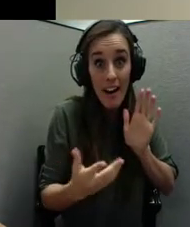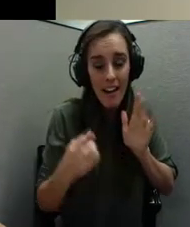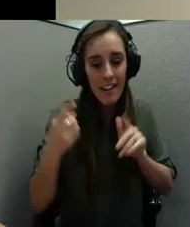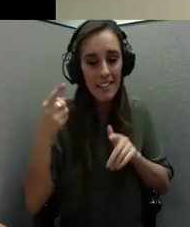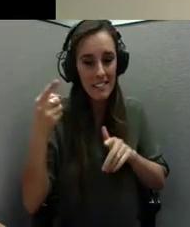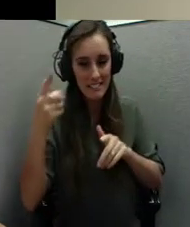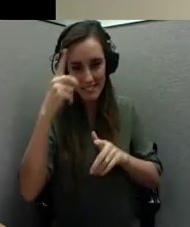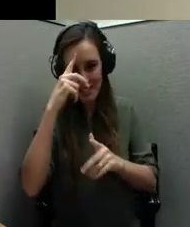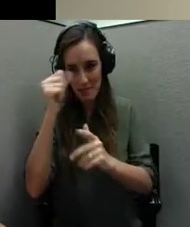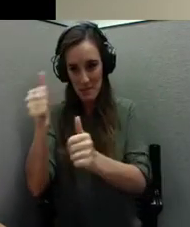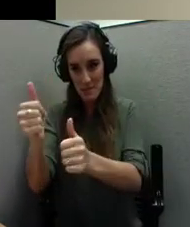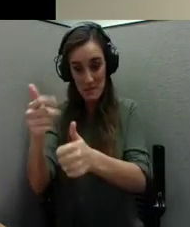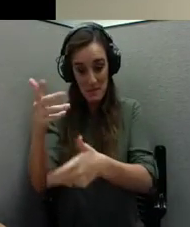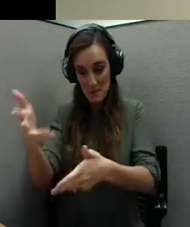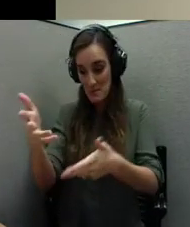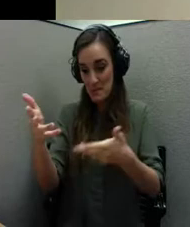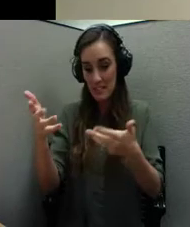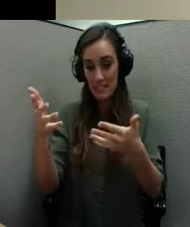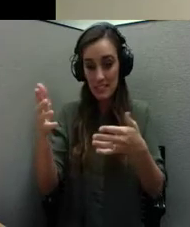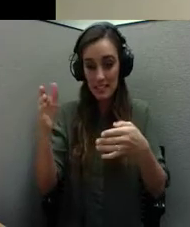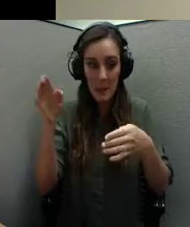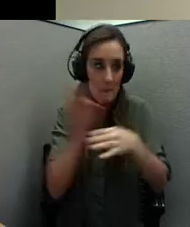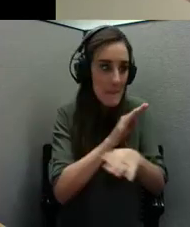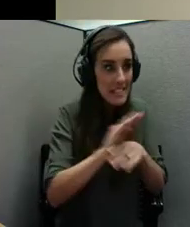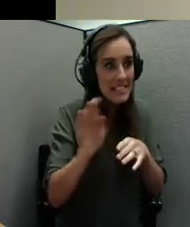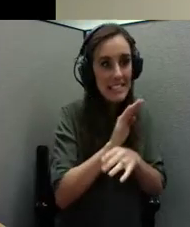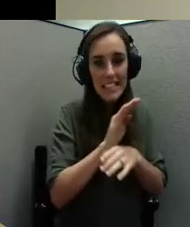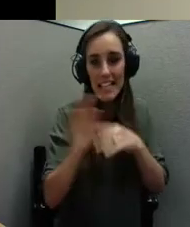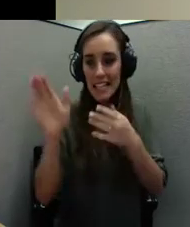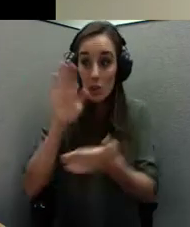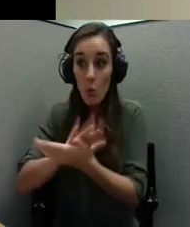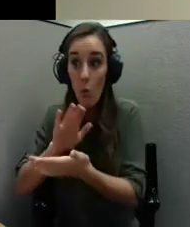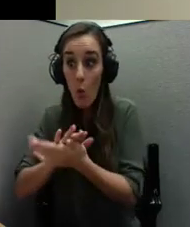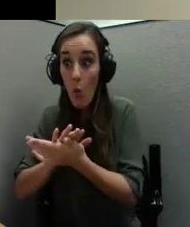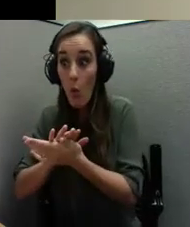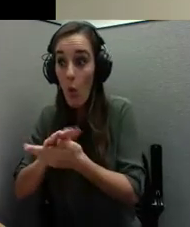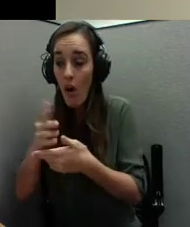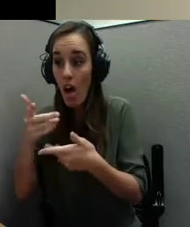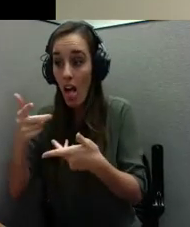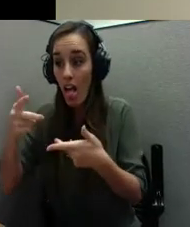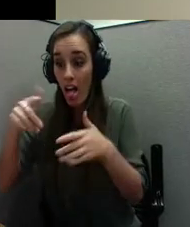in business or school, whatever you're doing, what's inside the box that's waiting